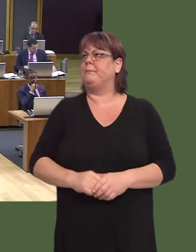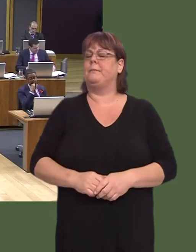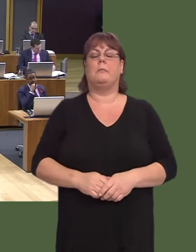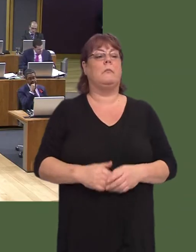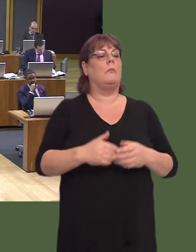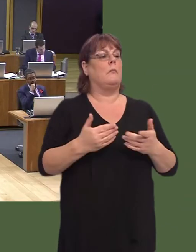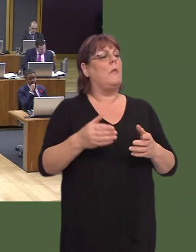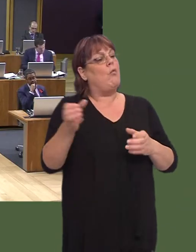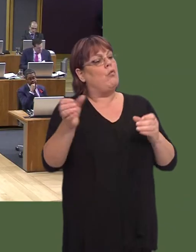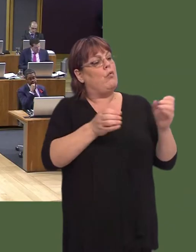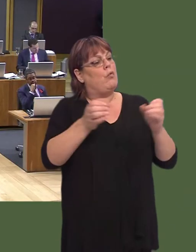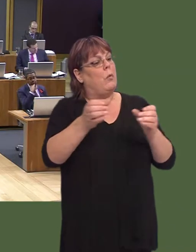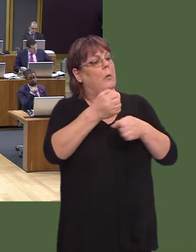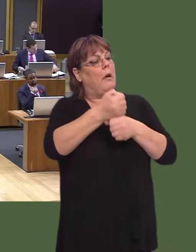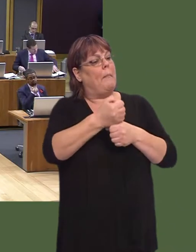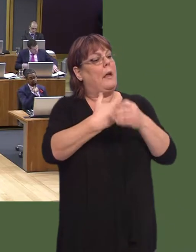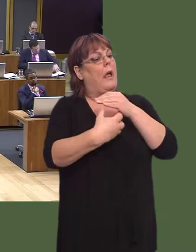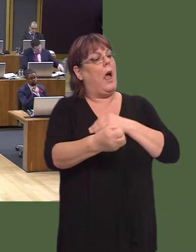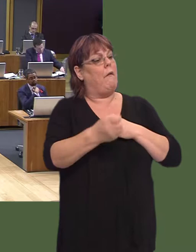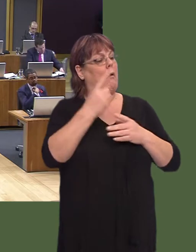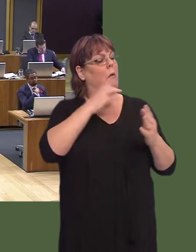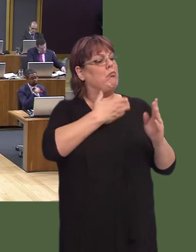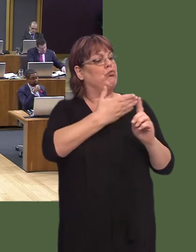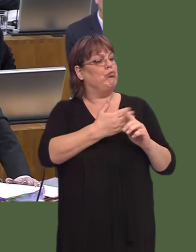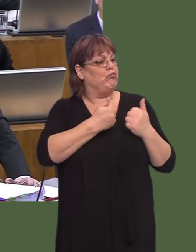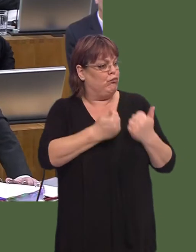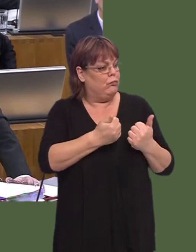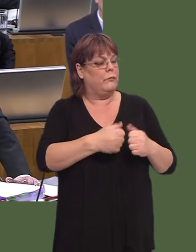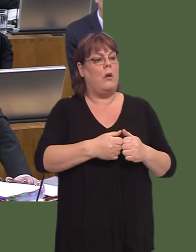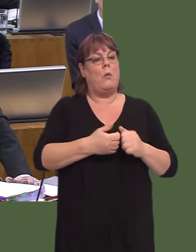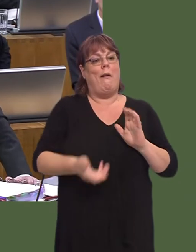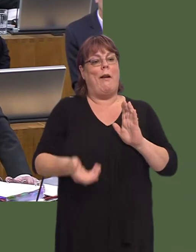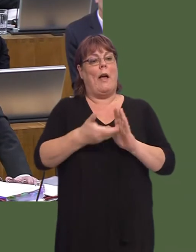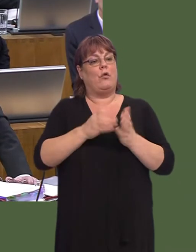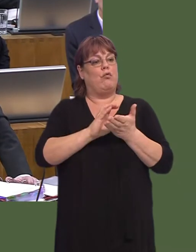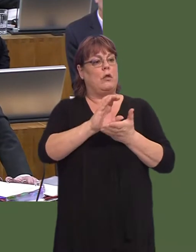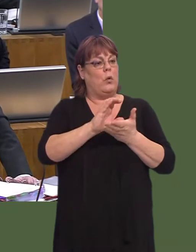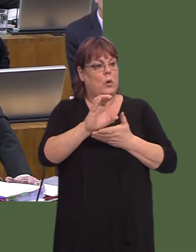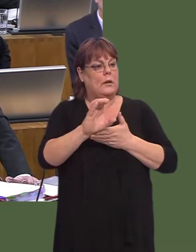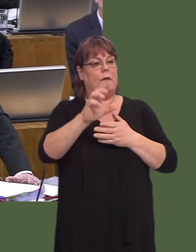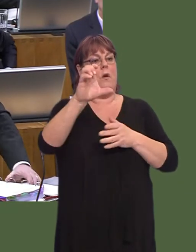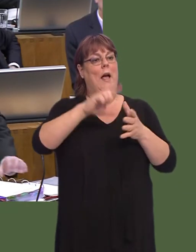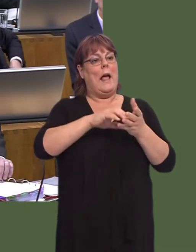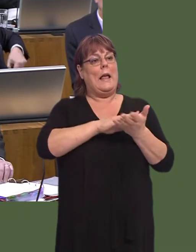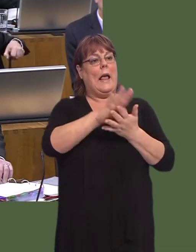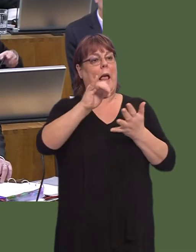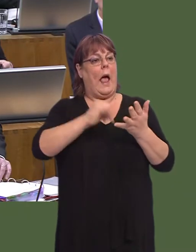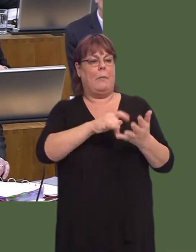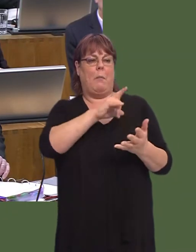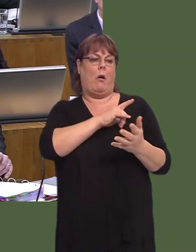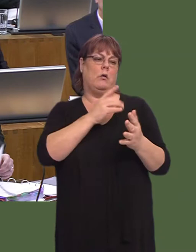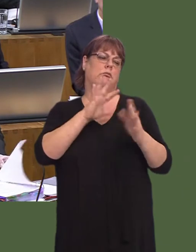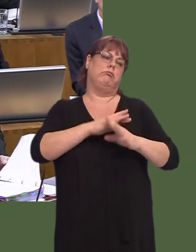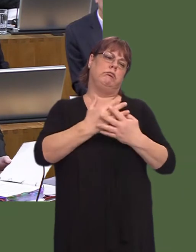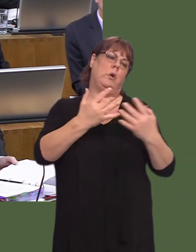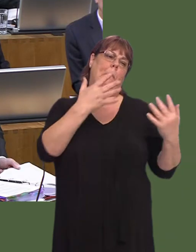Well, we have, of course, in place a recruitment campaign, which has proven very successful. We put extra resources into CALMS when that was needed, when demand did become very